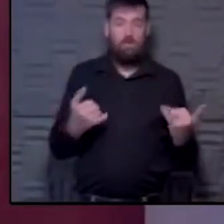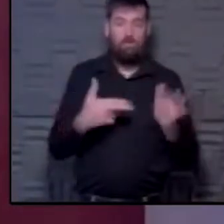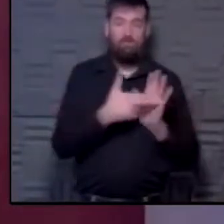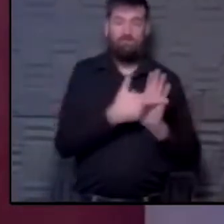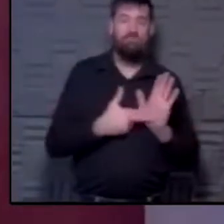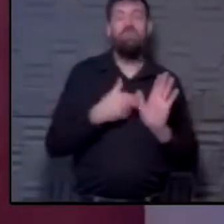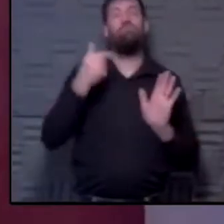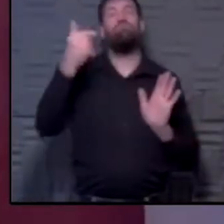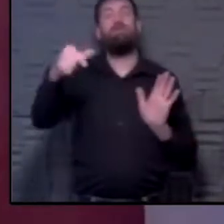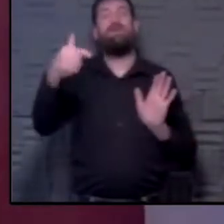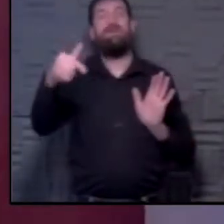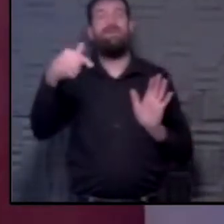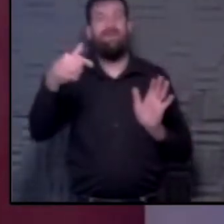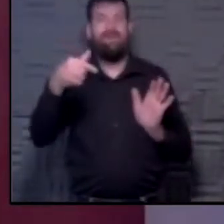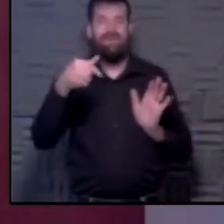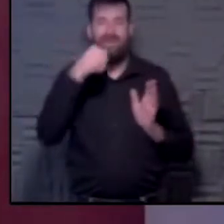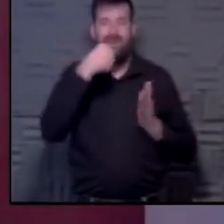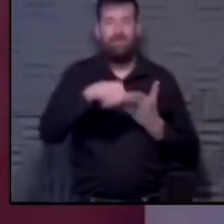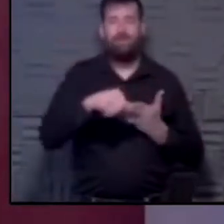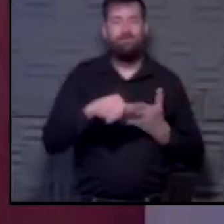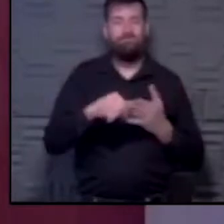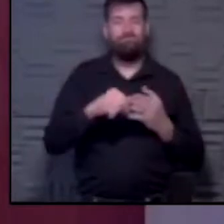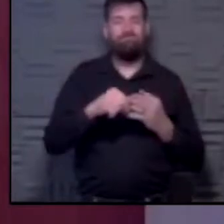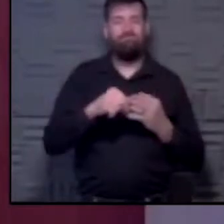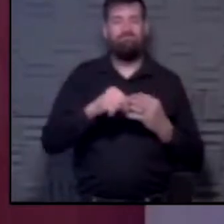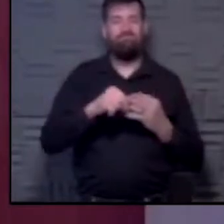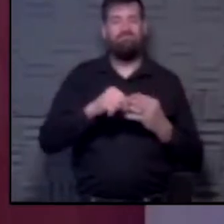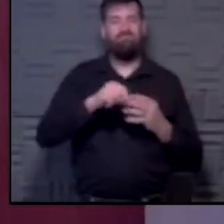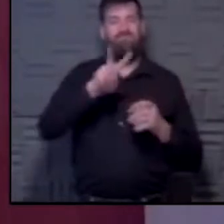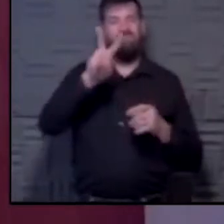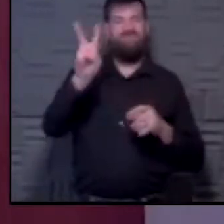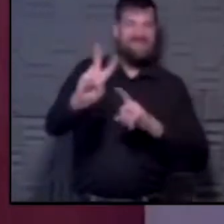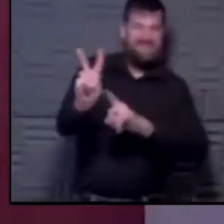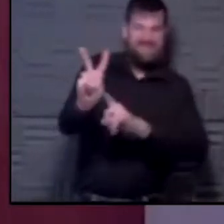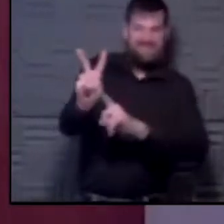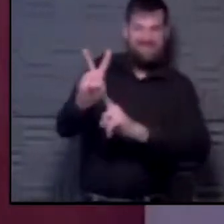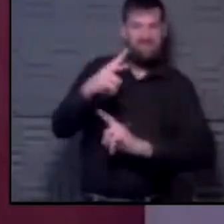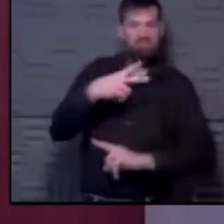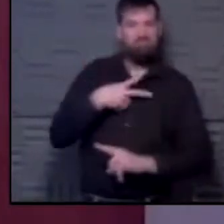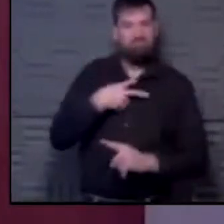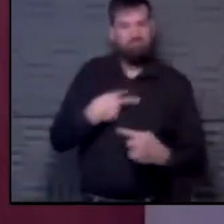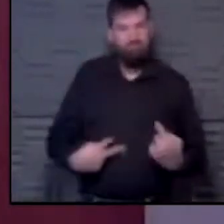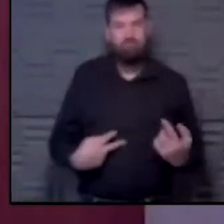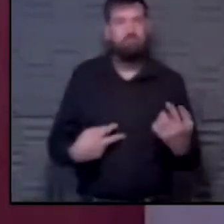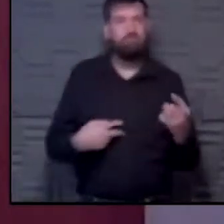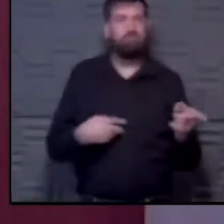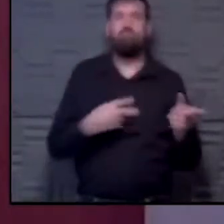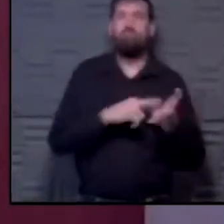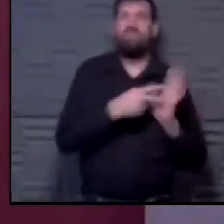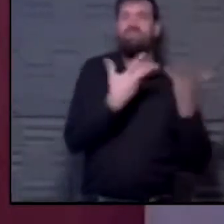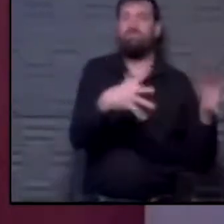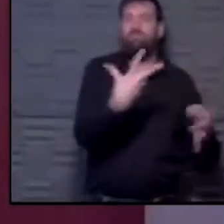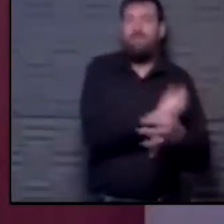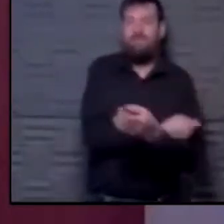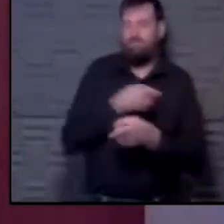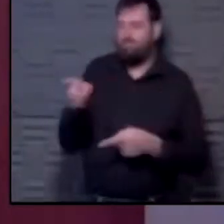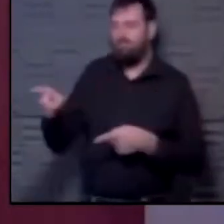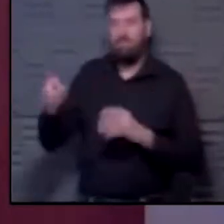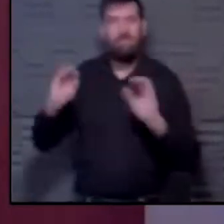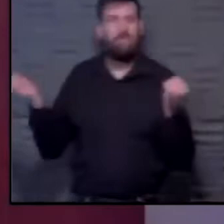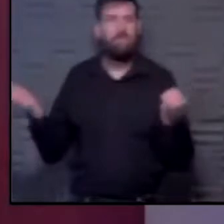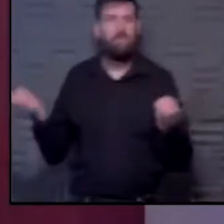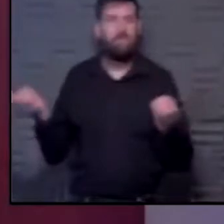the green letter Golden that says a big V, vaccinated, and someone else doesn't.